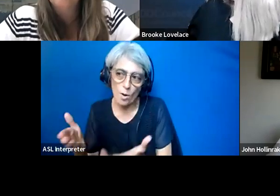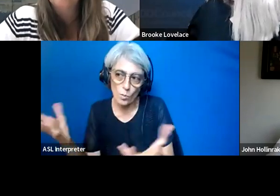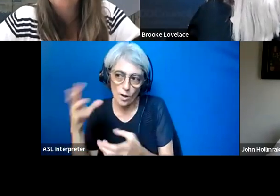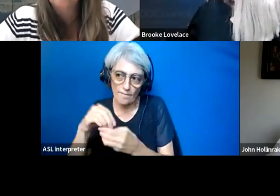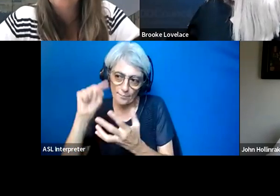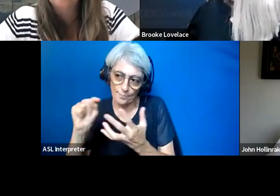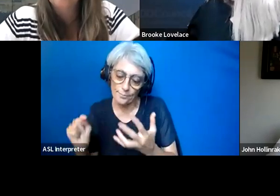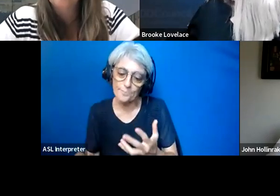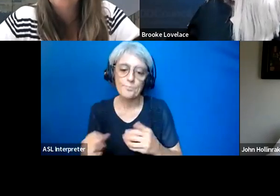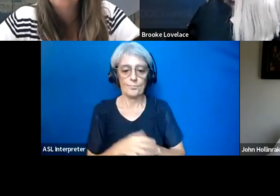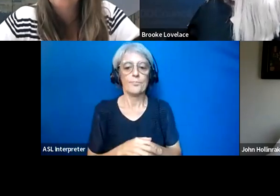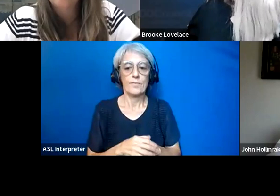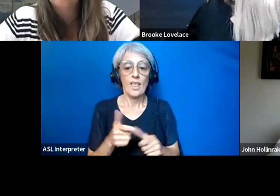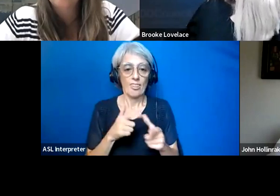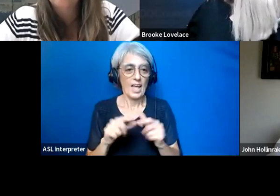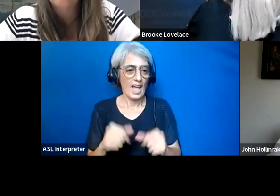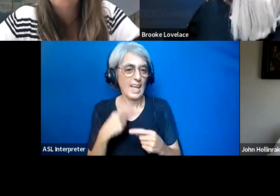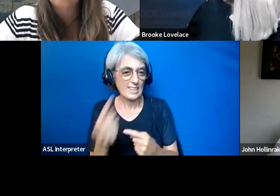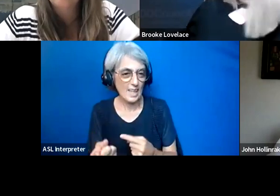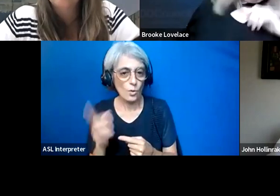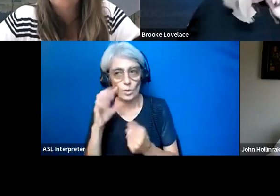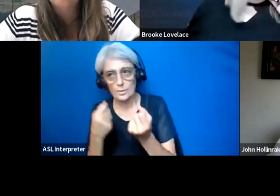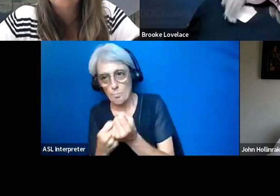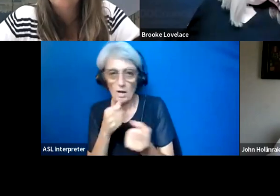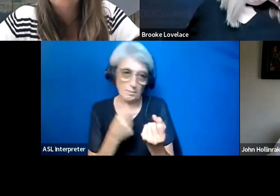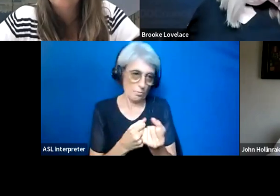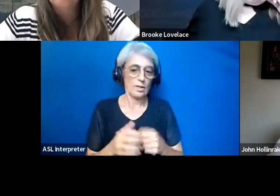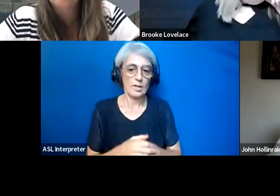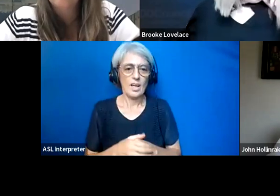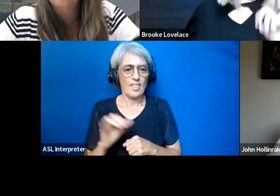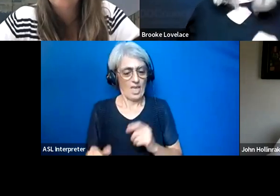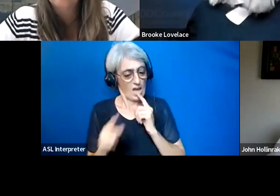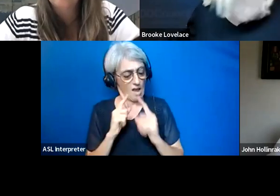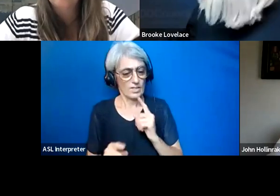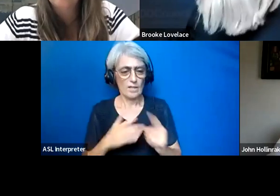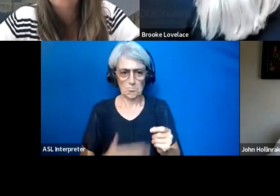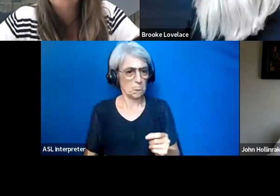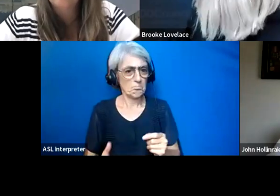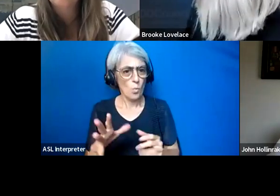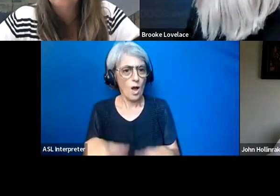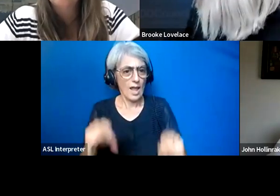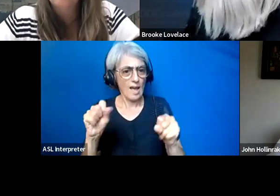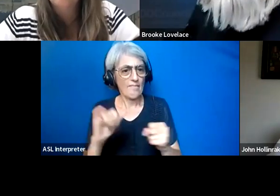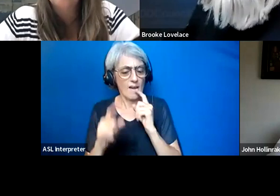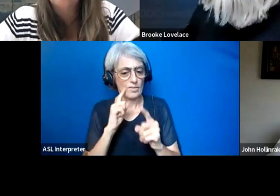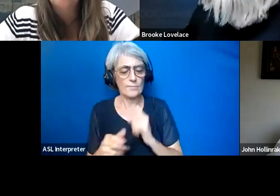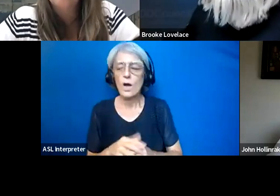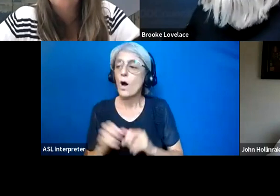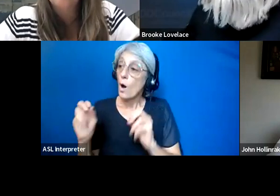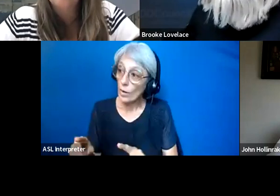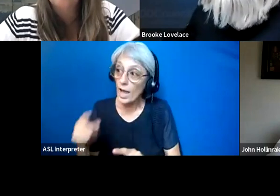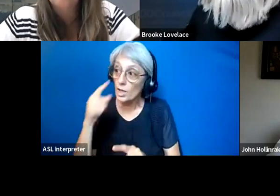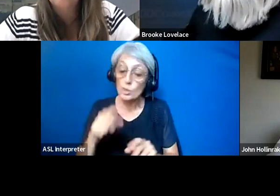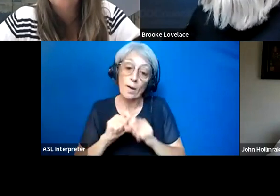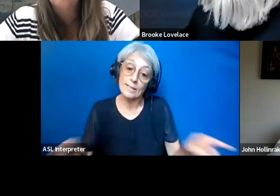or not that's something she would be in support of. But it's definitely a conversation that we're willing to have. Okay. Would you mind putting your email